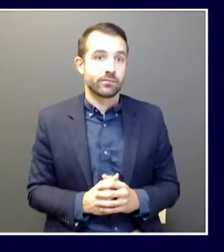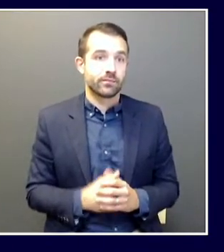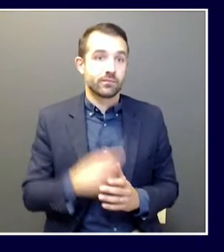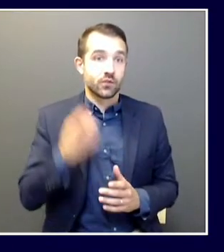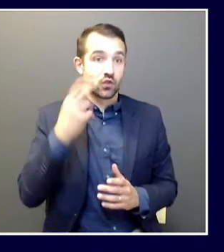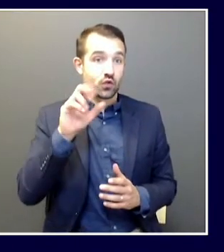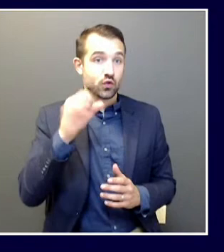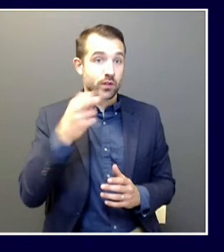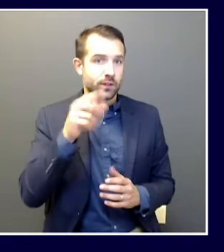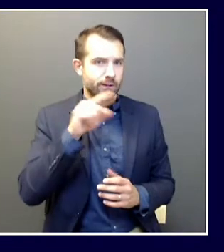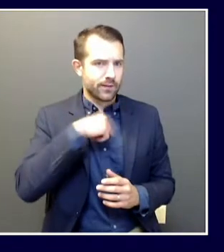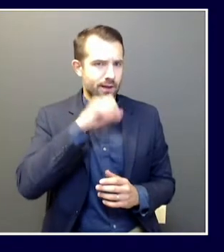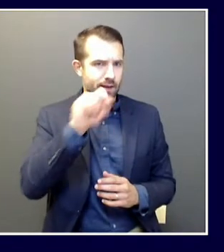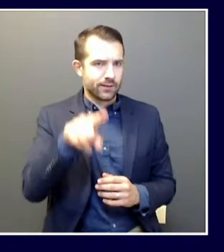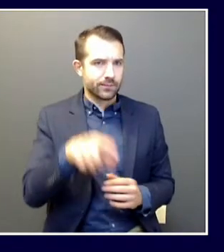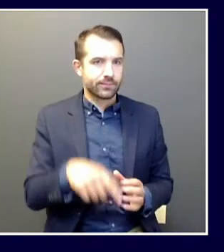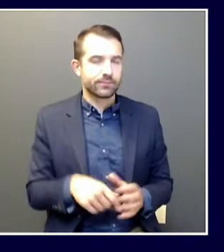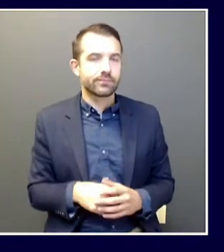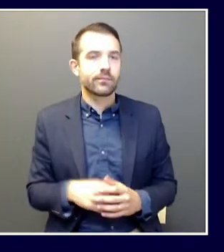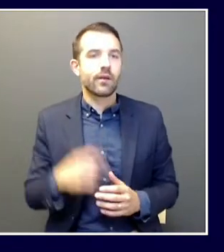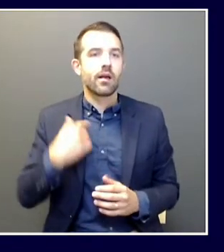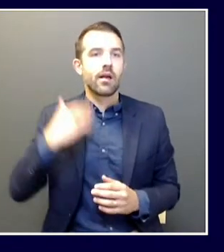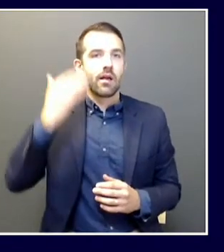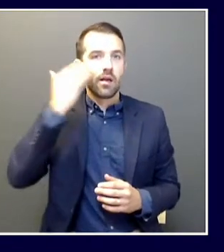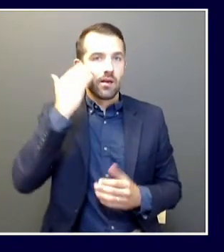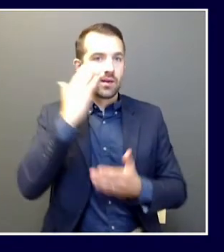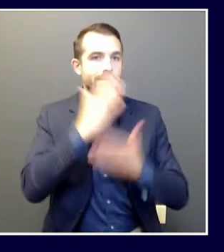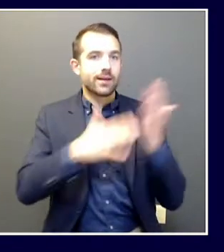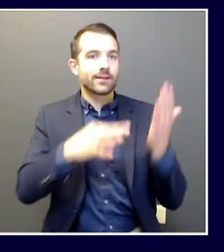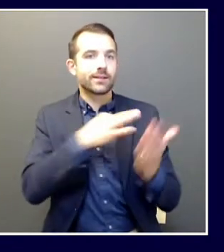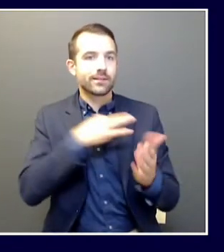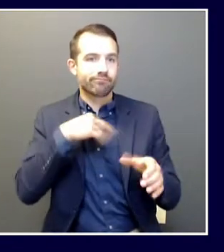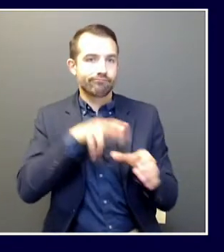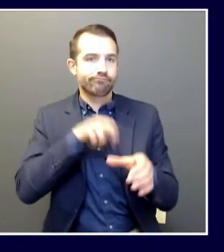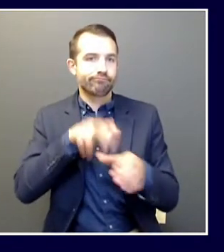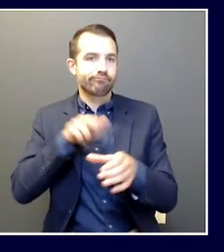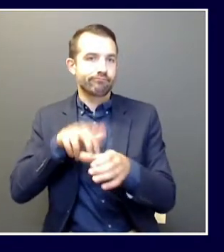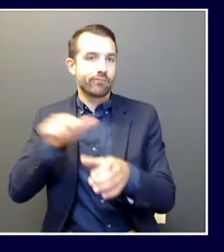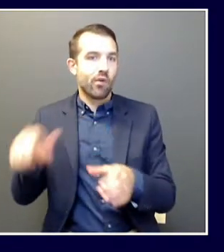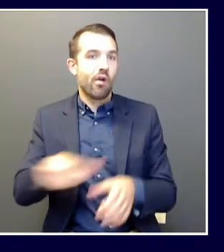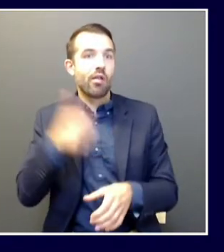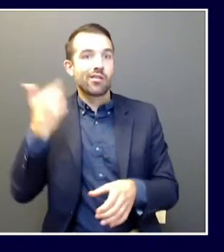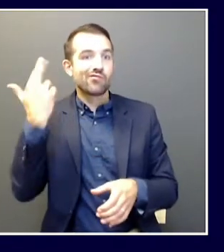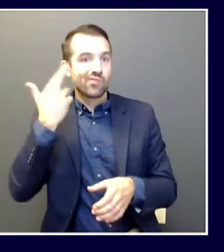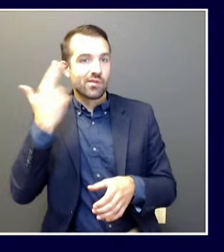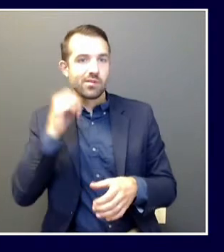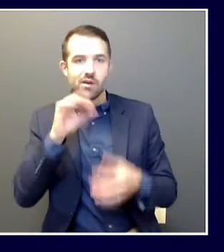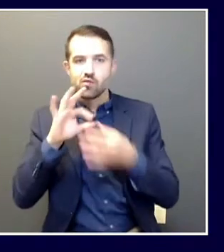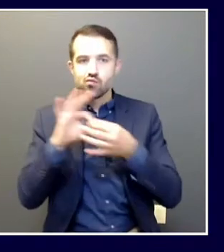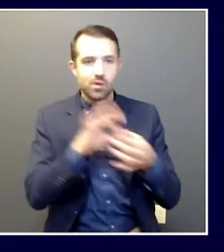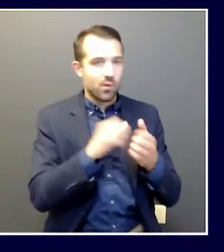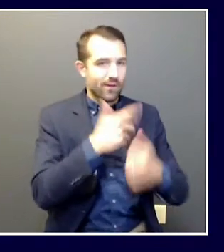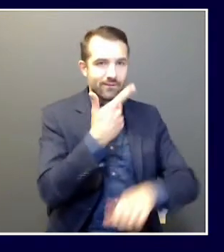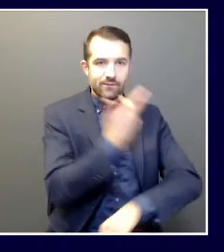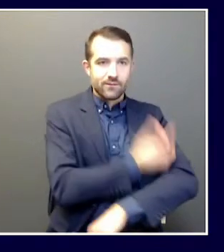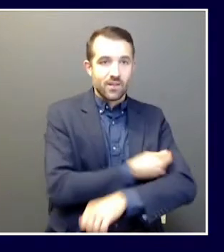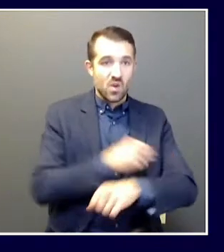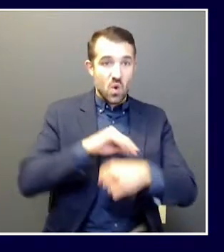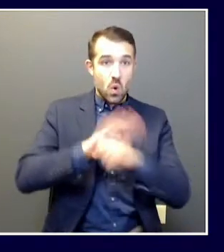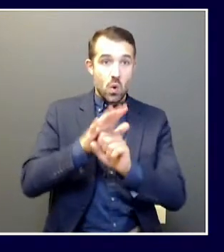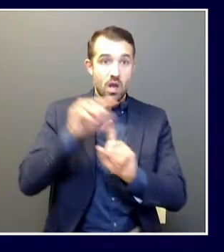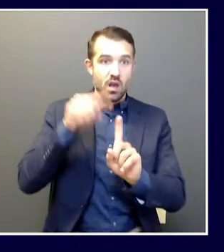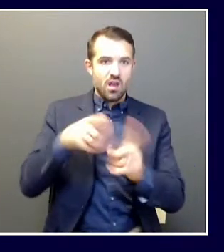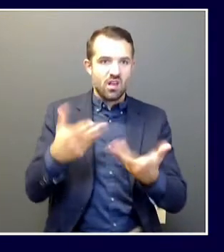left for other reasons besides a vaccine mandate, just a toll of the pandemic being in healthcare. But there are a number